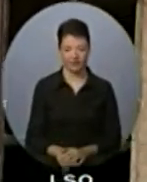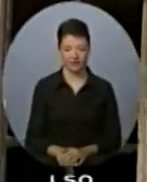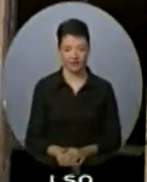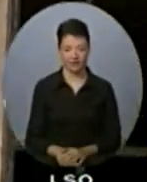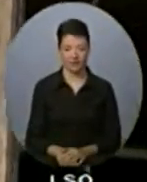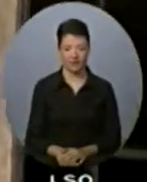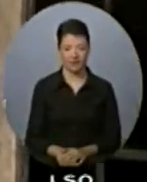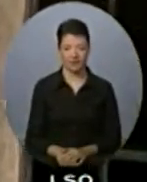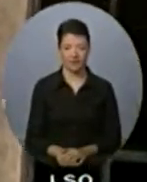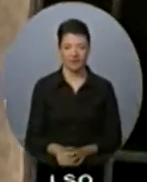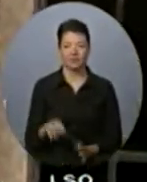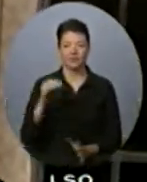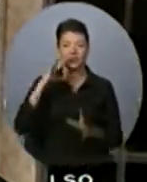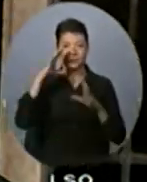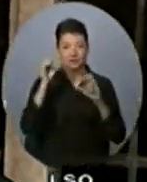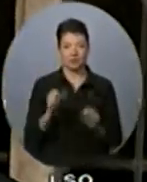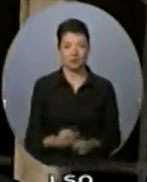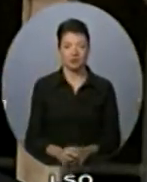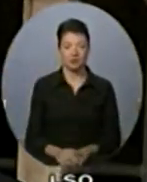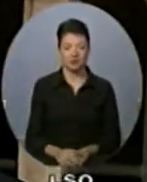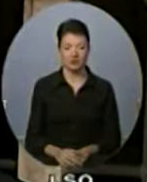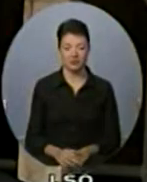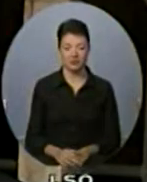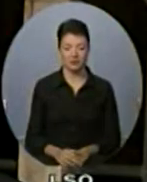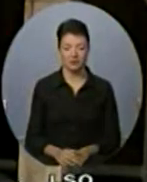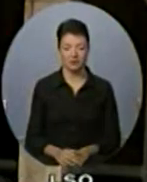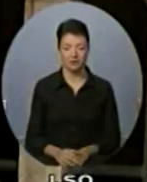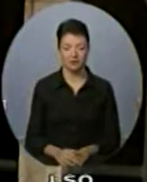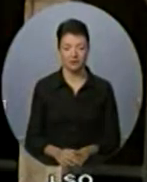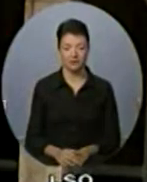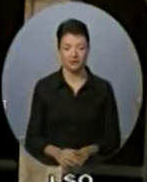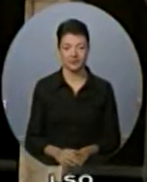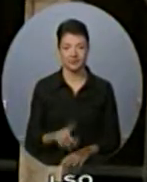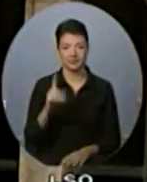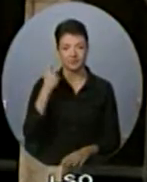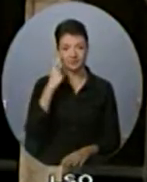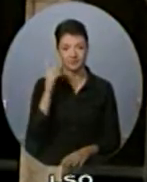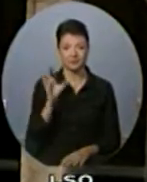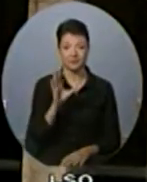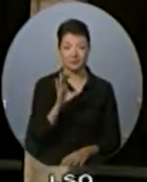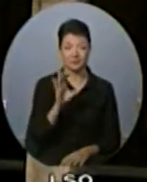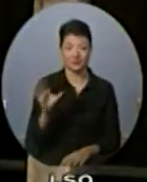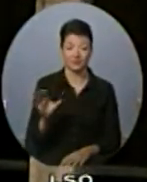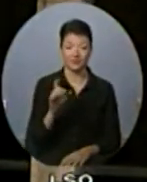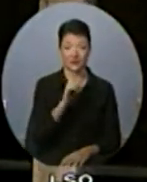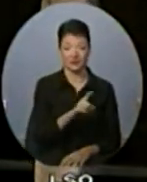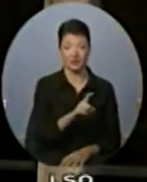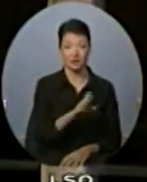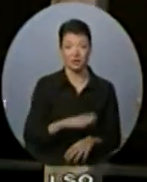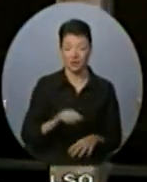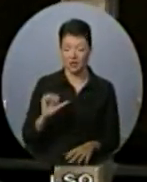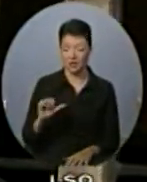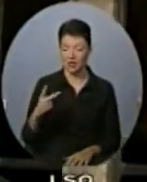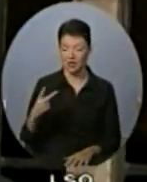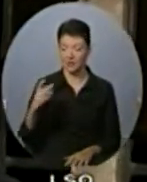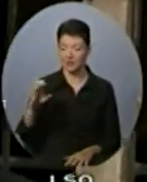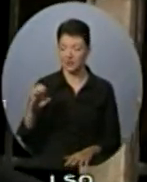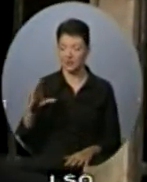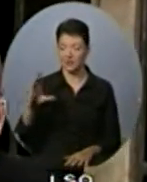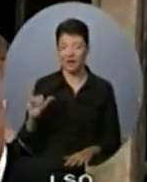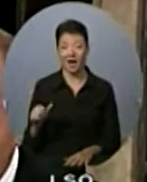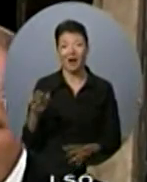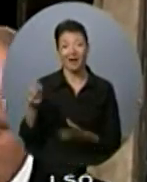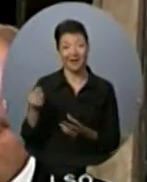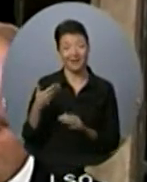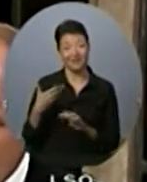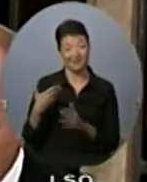Mr. Speaker, the Conservative government is slashing ACOA. Its budget has been cut by almost 40% from 2005 levels, which is stunning